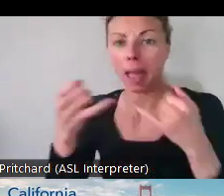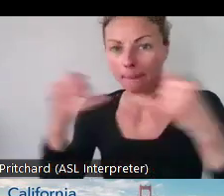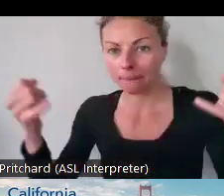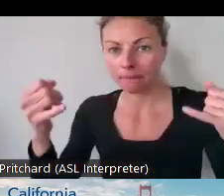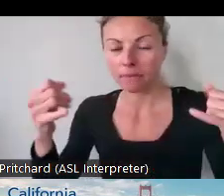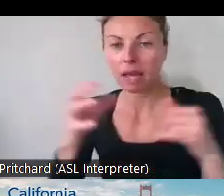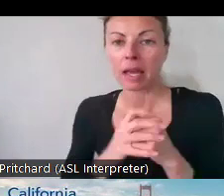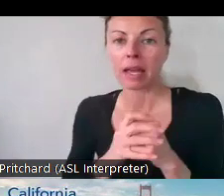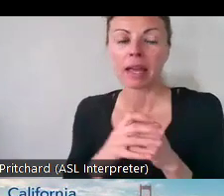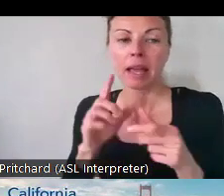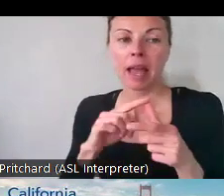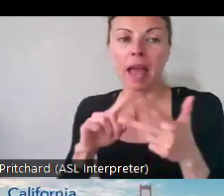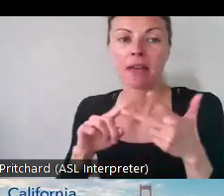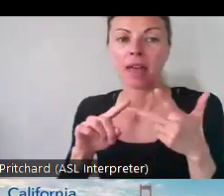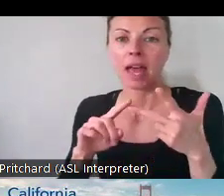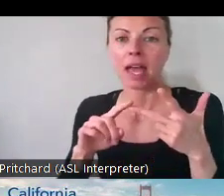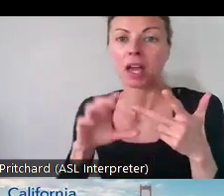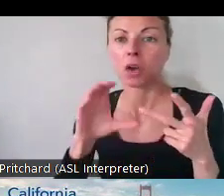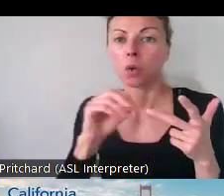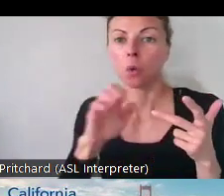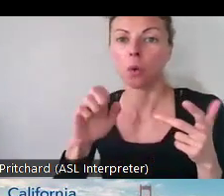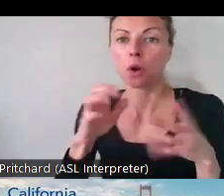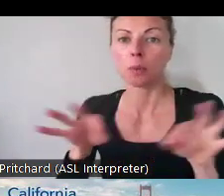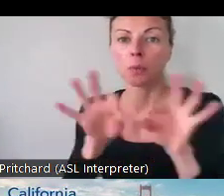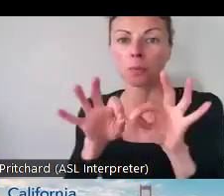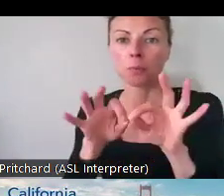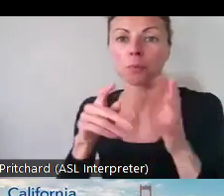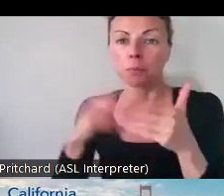boundaries, and core programs, which is the topic that